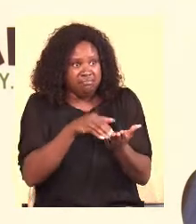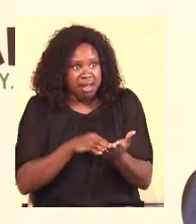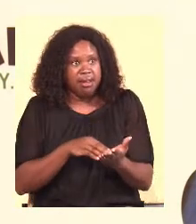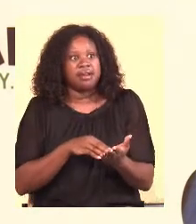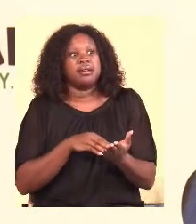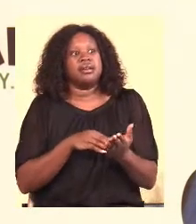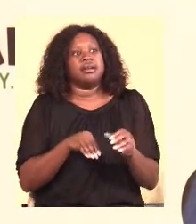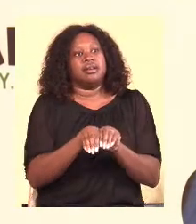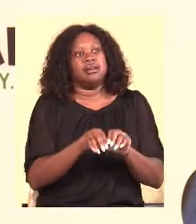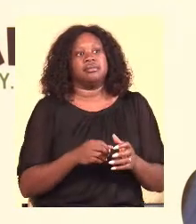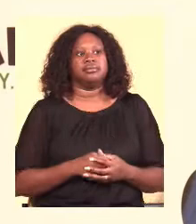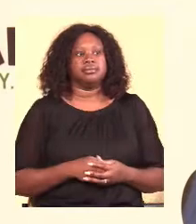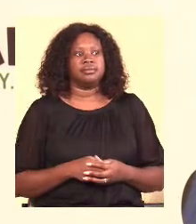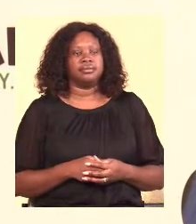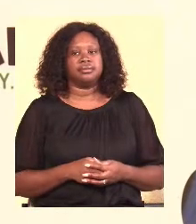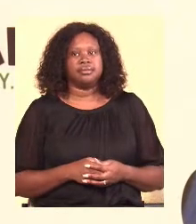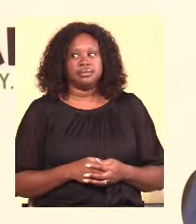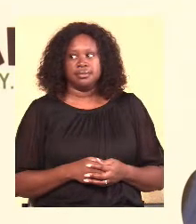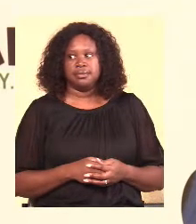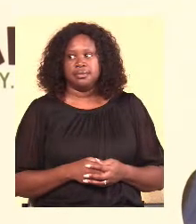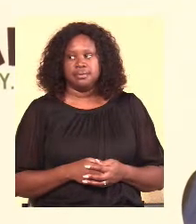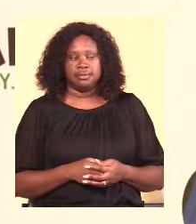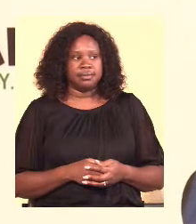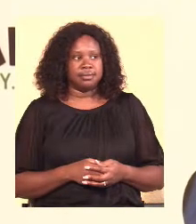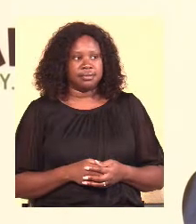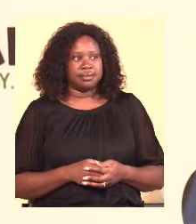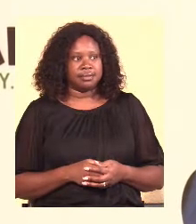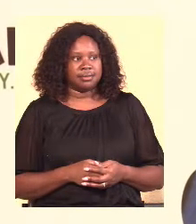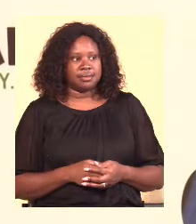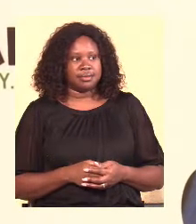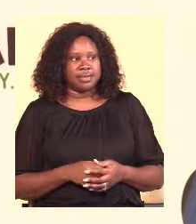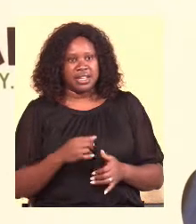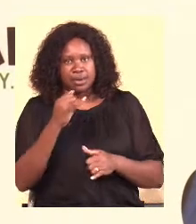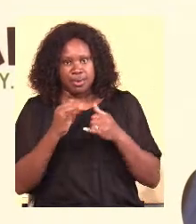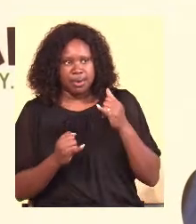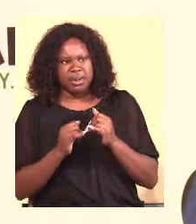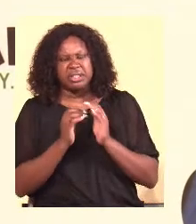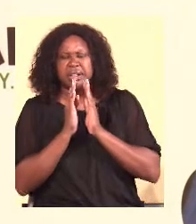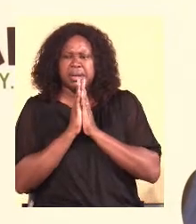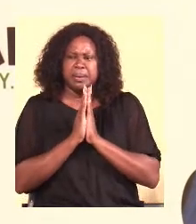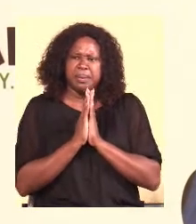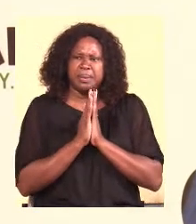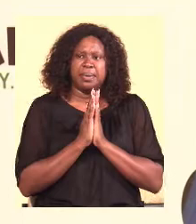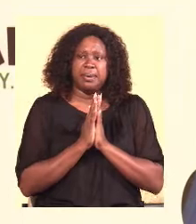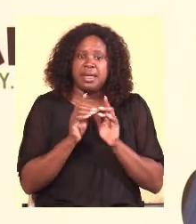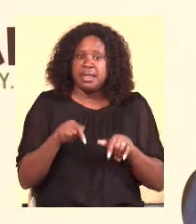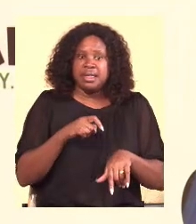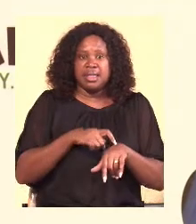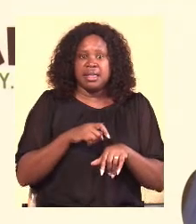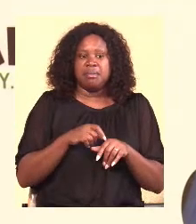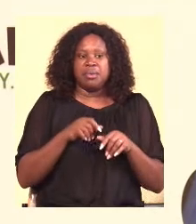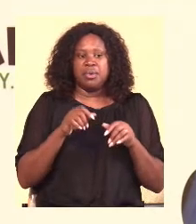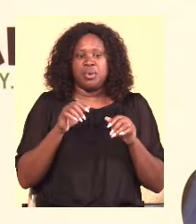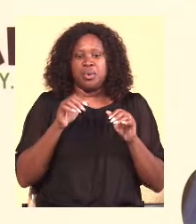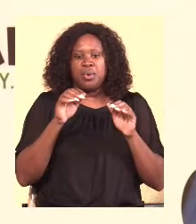that face-to-face. Then lastly is just to appeal. This is not the time to give up,